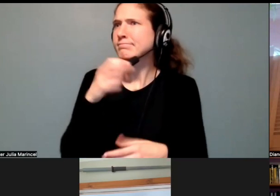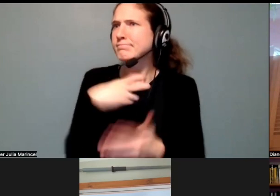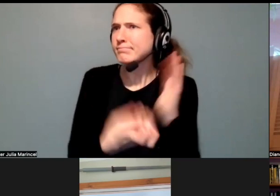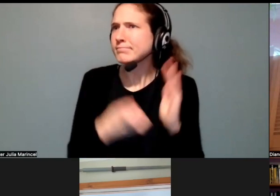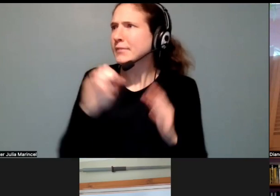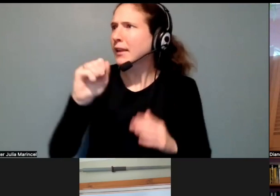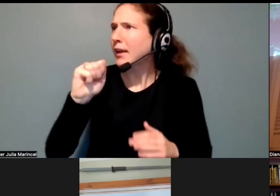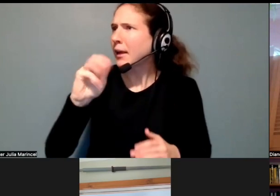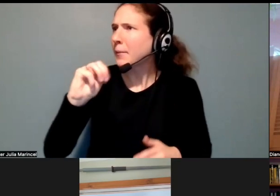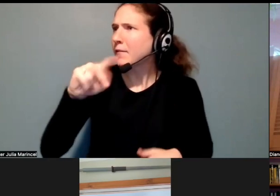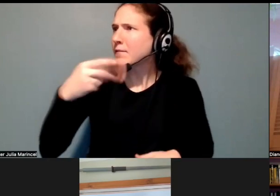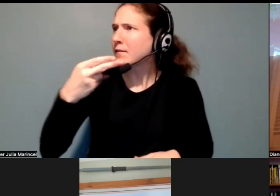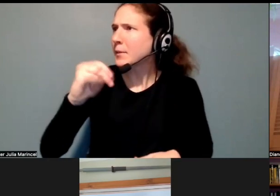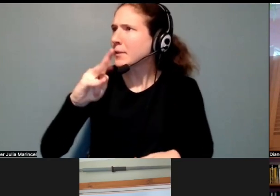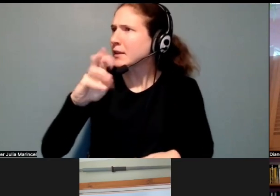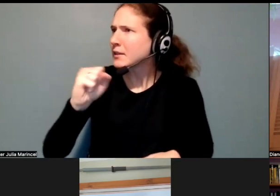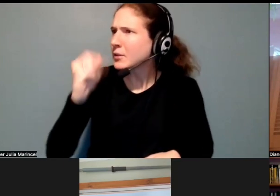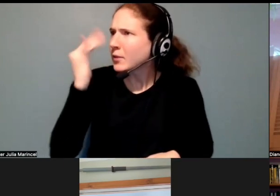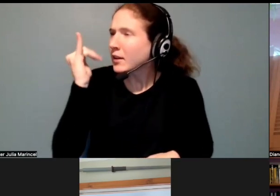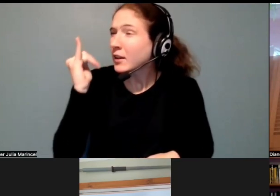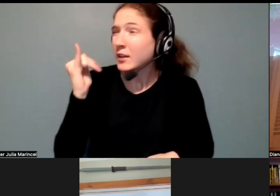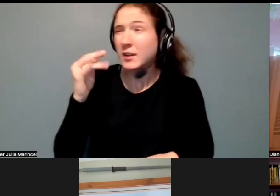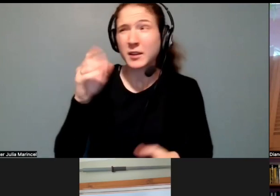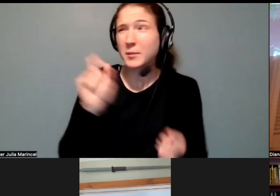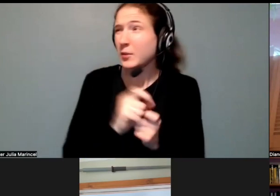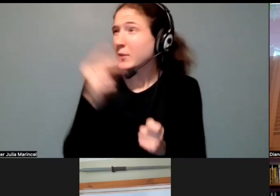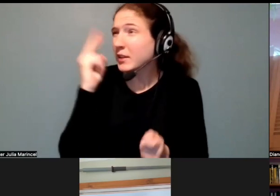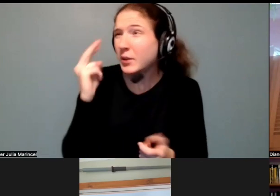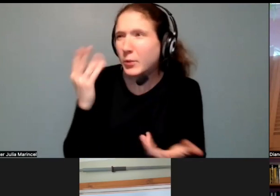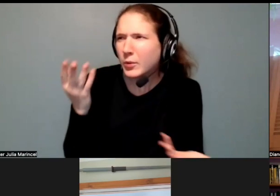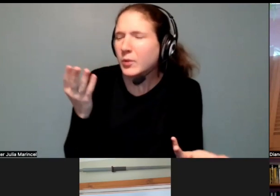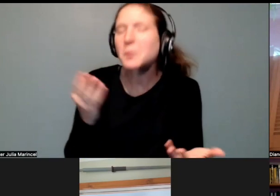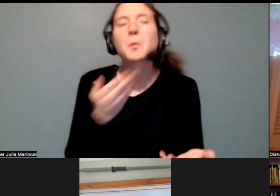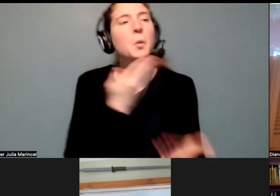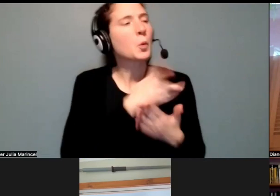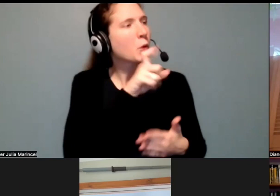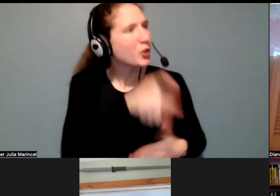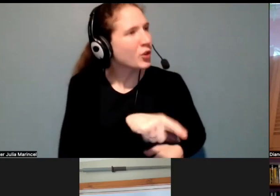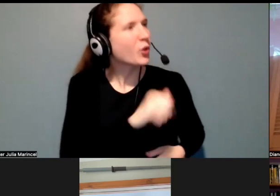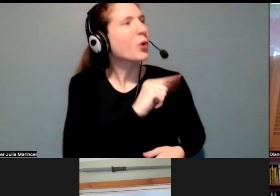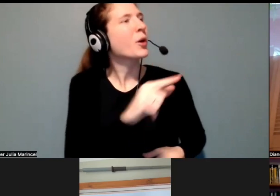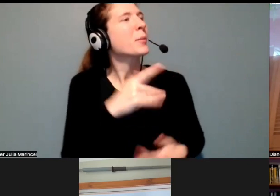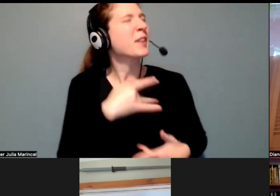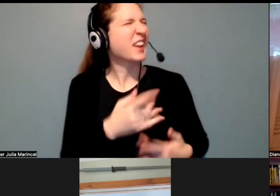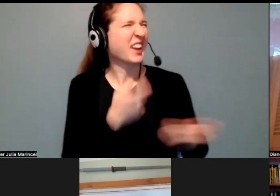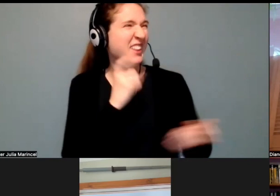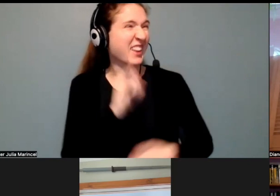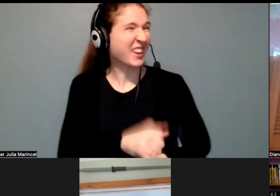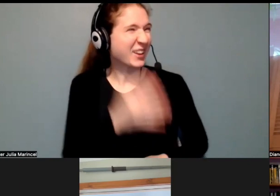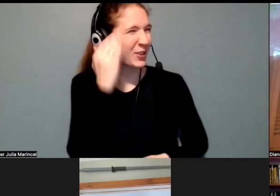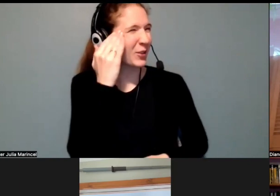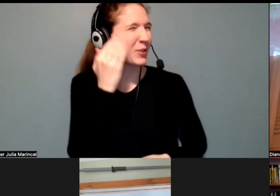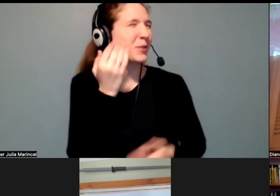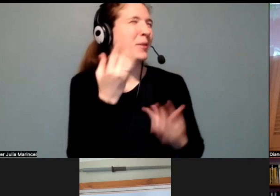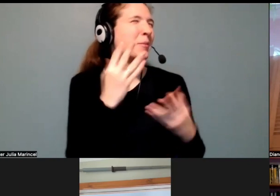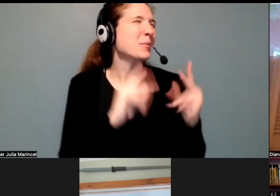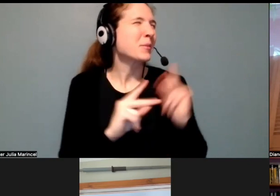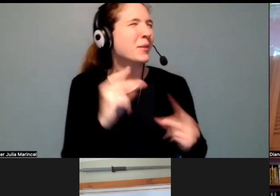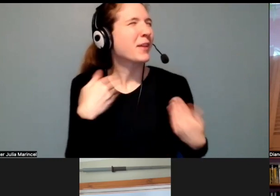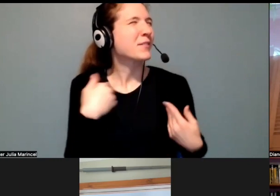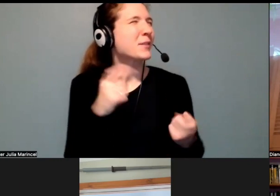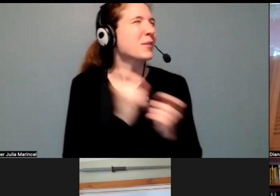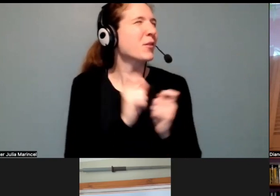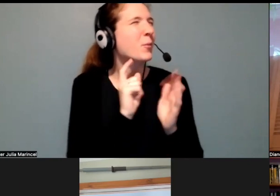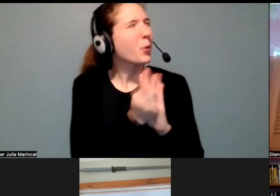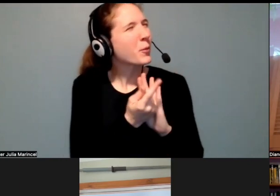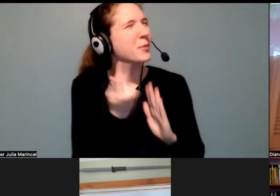particular or just down on the that's a good question. Everyone asks that if there's a moment, because a lot of people have like a specific moment, right, or a specific thing that happened